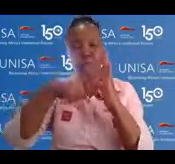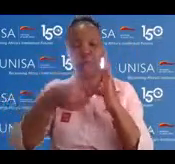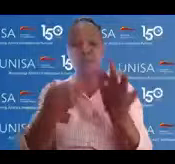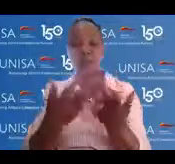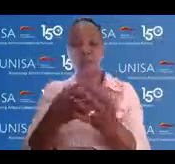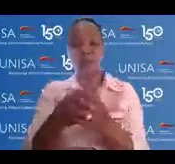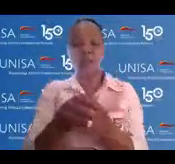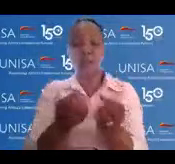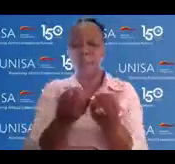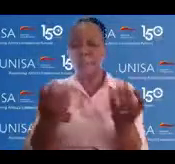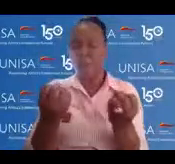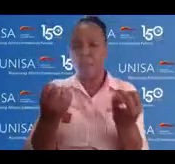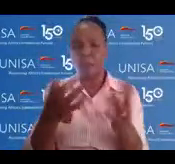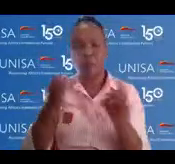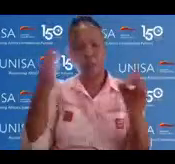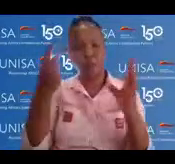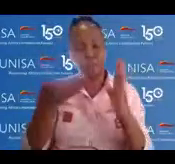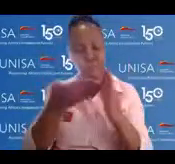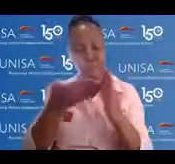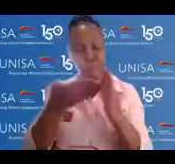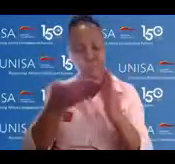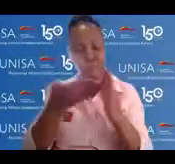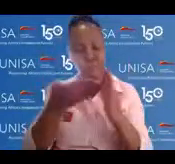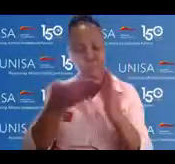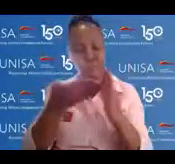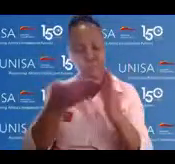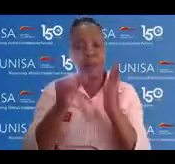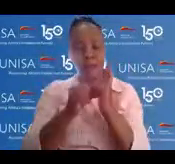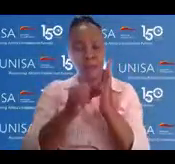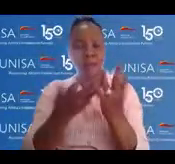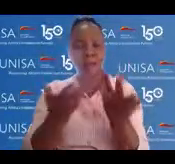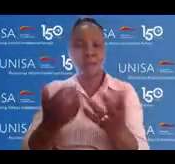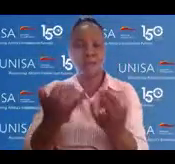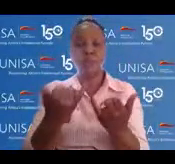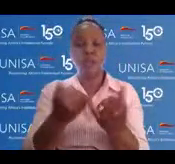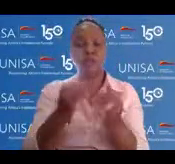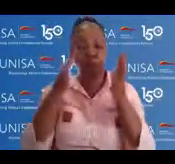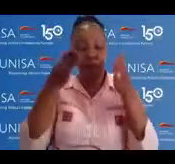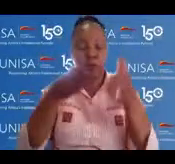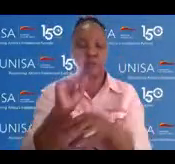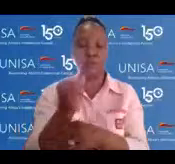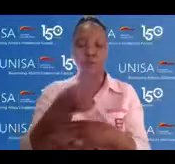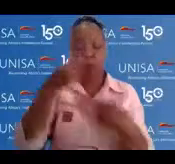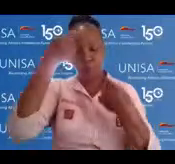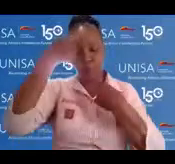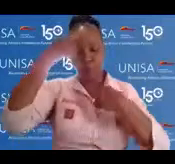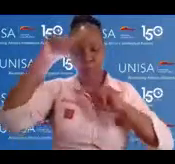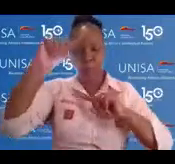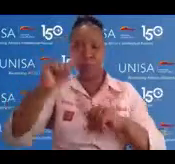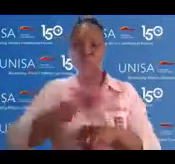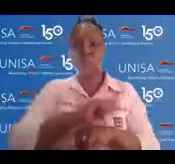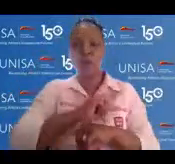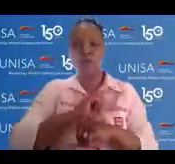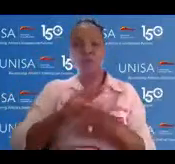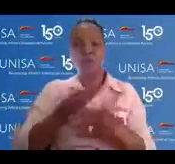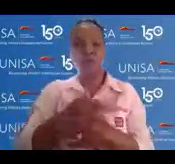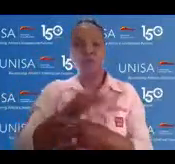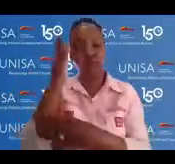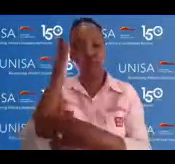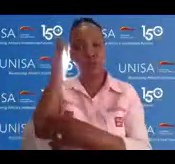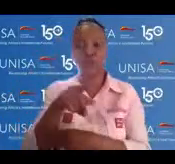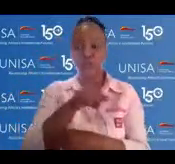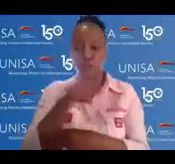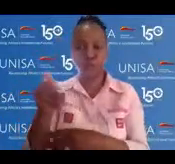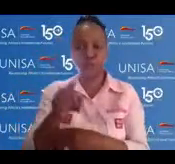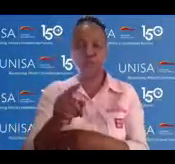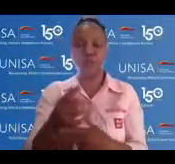which can be your calendar, everything. But today we're going to focus on profile because we want to know you, because that's what is